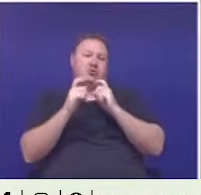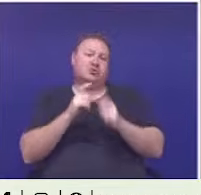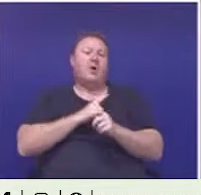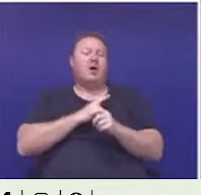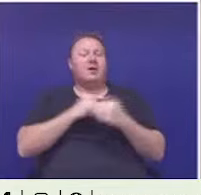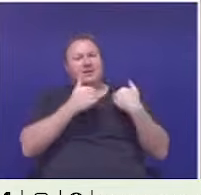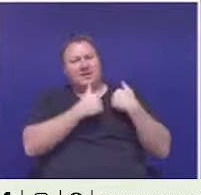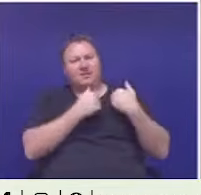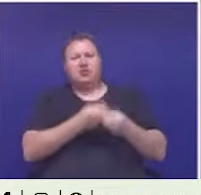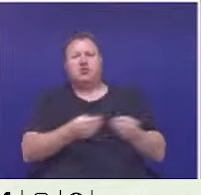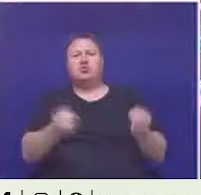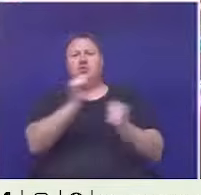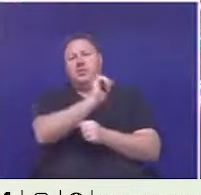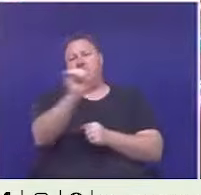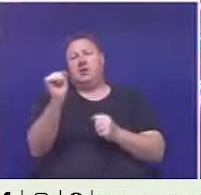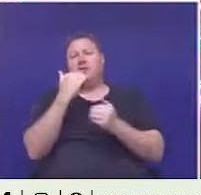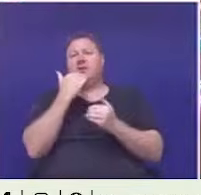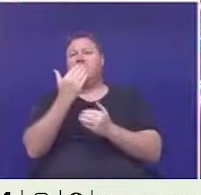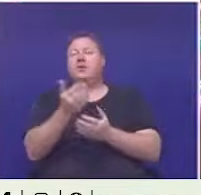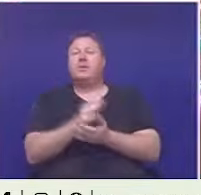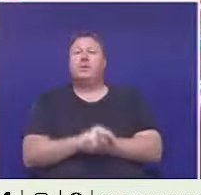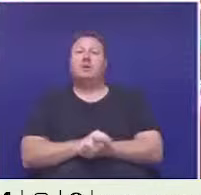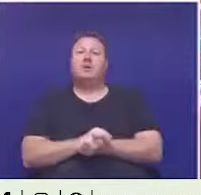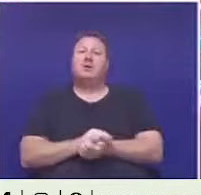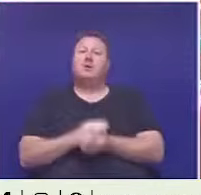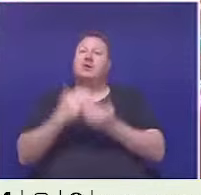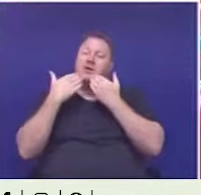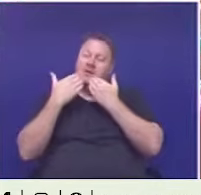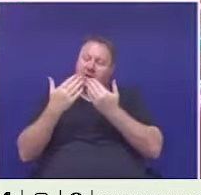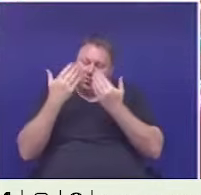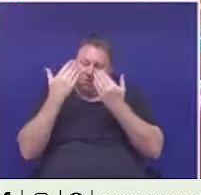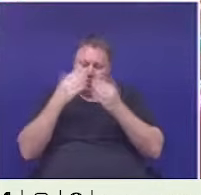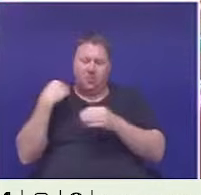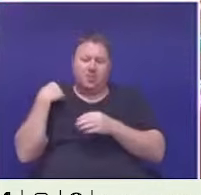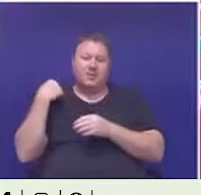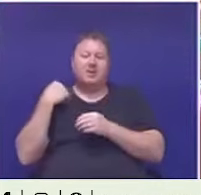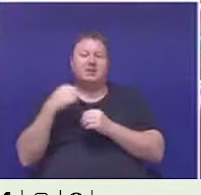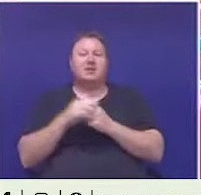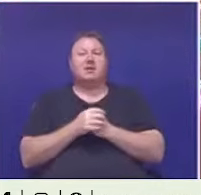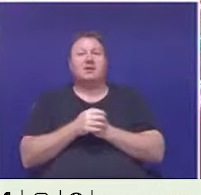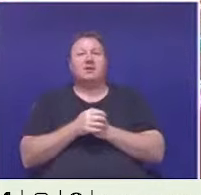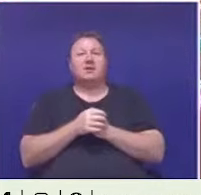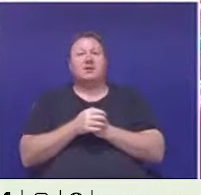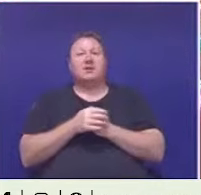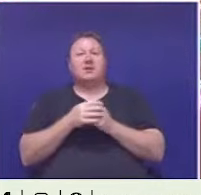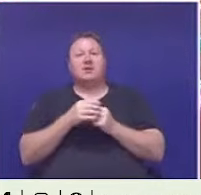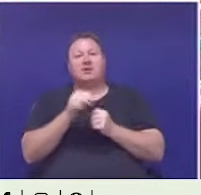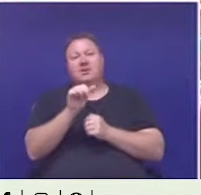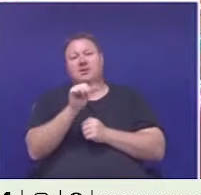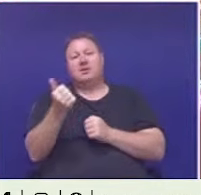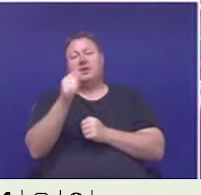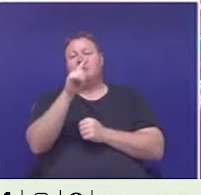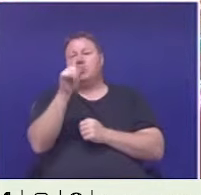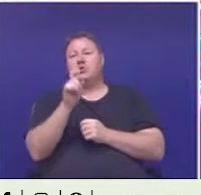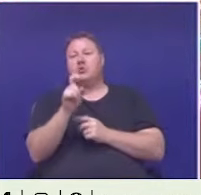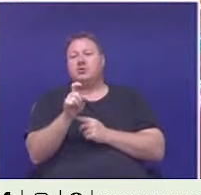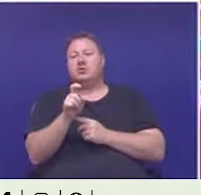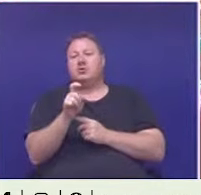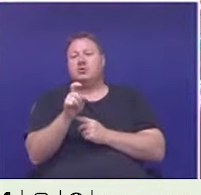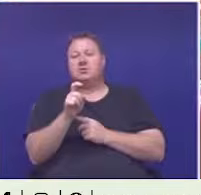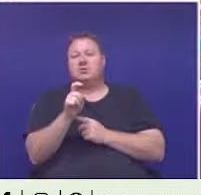you. Thank you very much, Honourable Minister. We are now proceeding to the next question, which